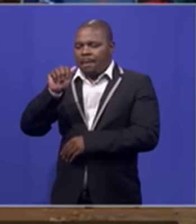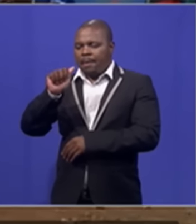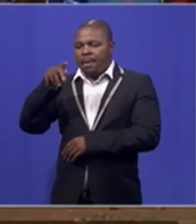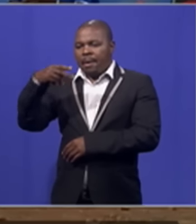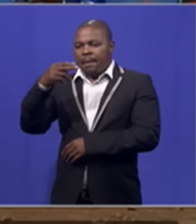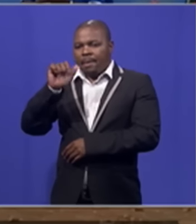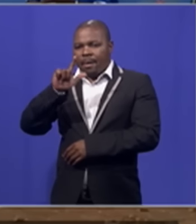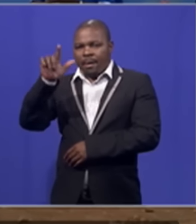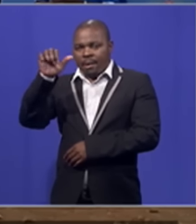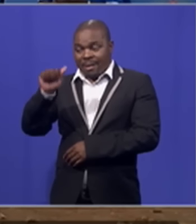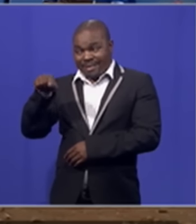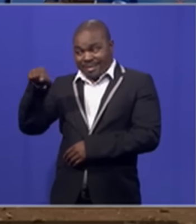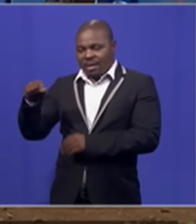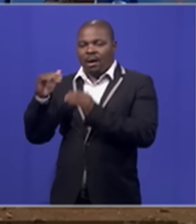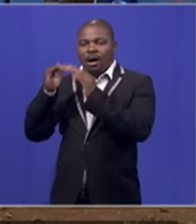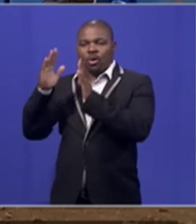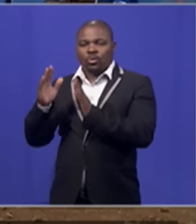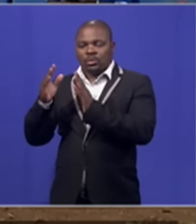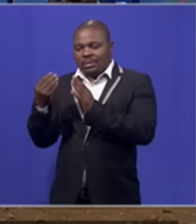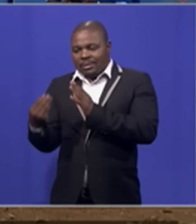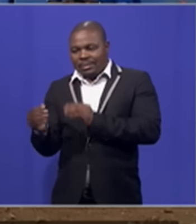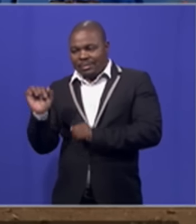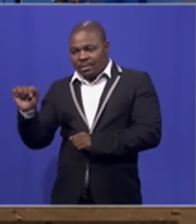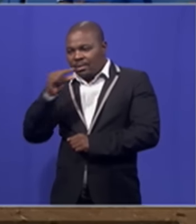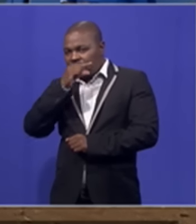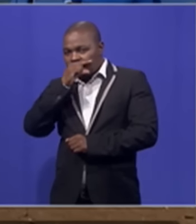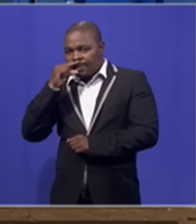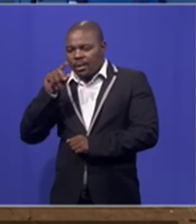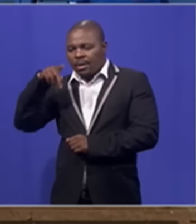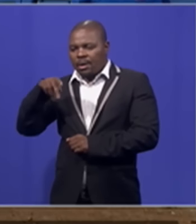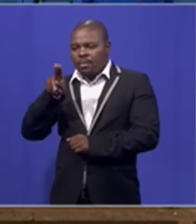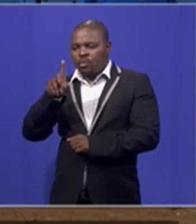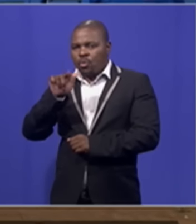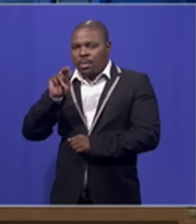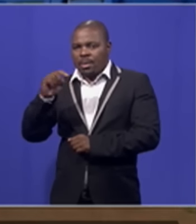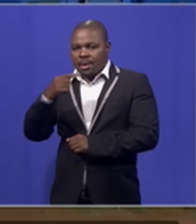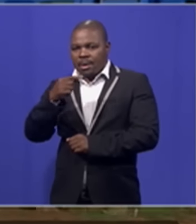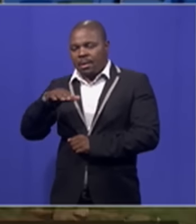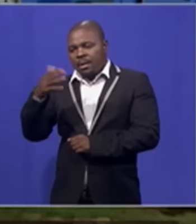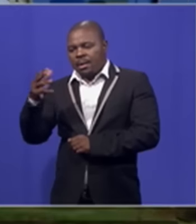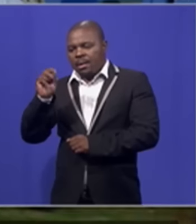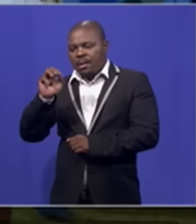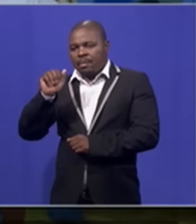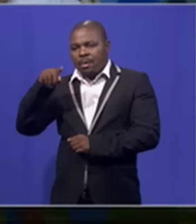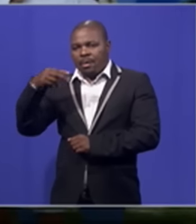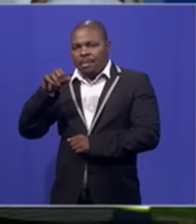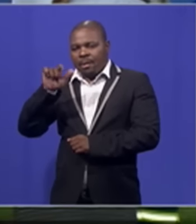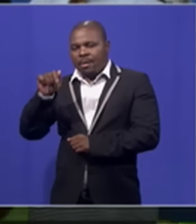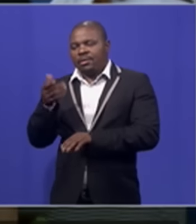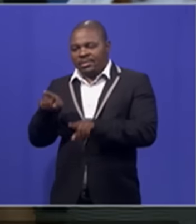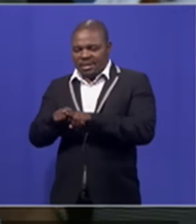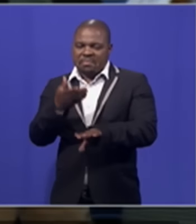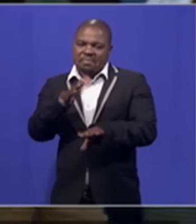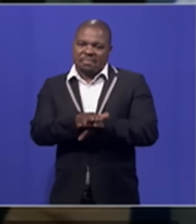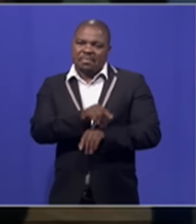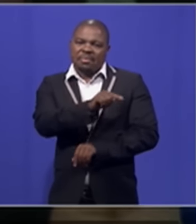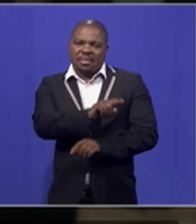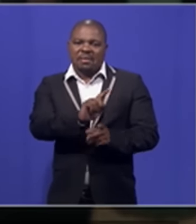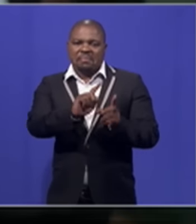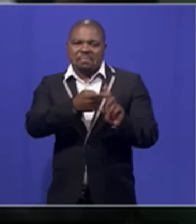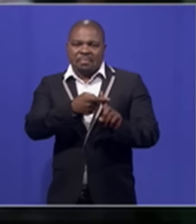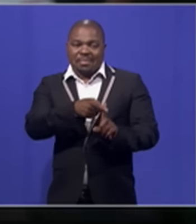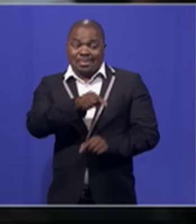ke mo ngwana wa bona o ba mmitsang Puleng Maphalla o ile a hlokofala le yena ke mong wa ba